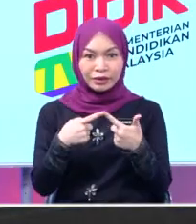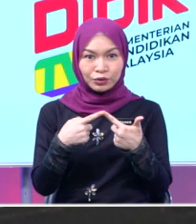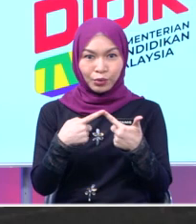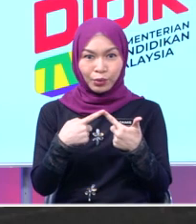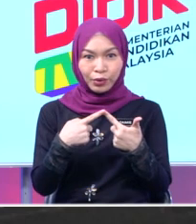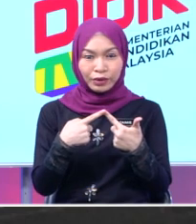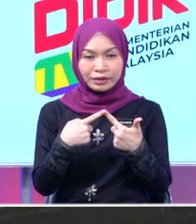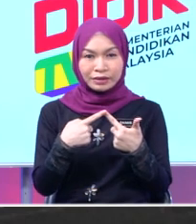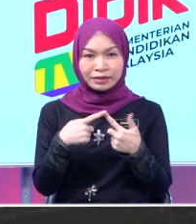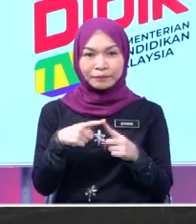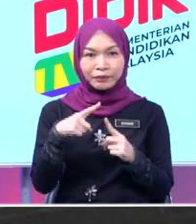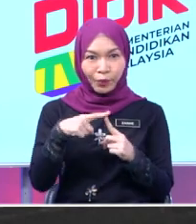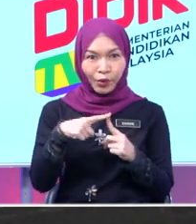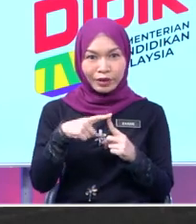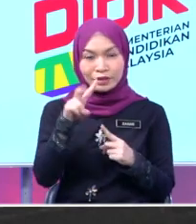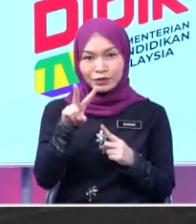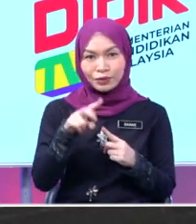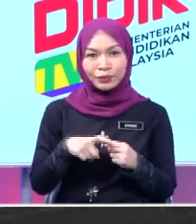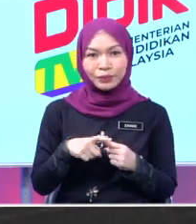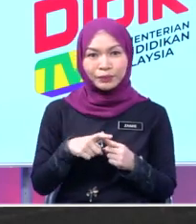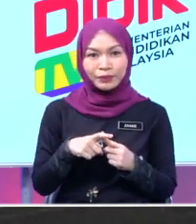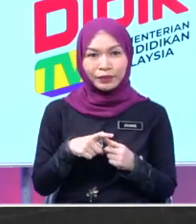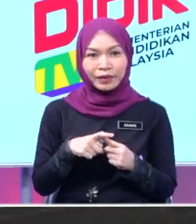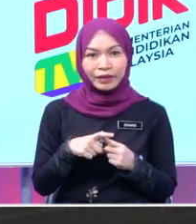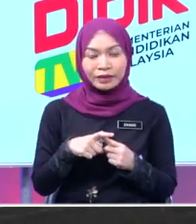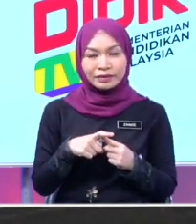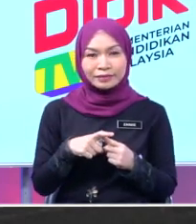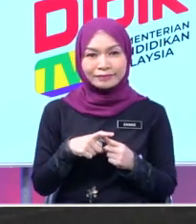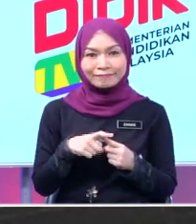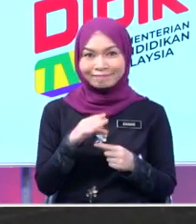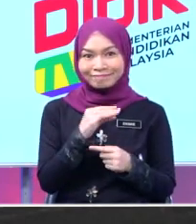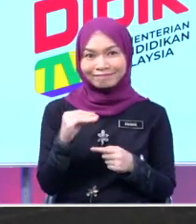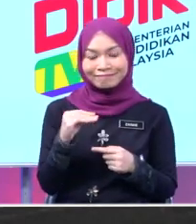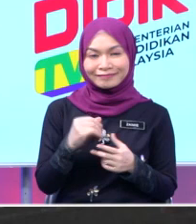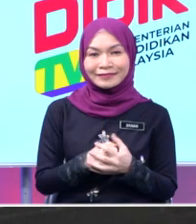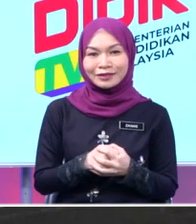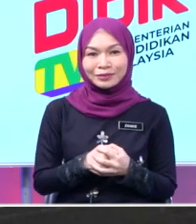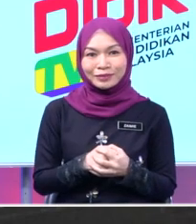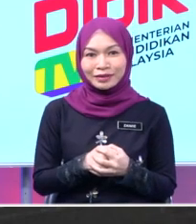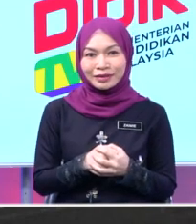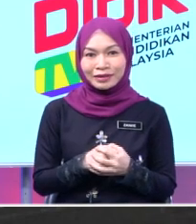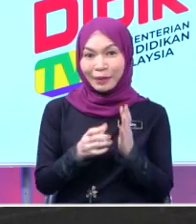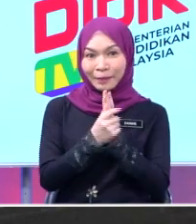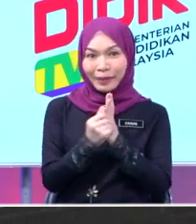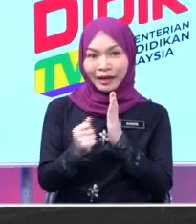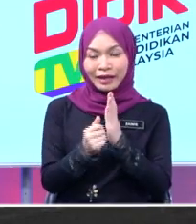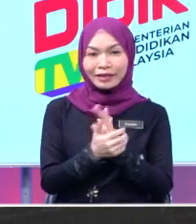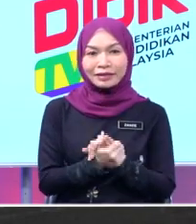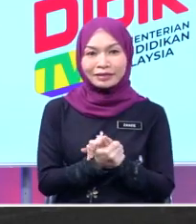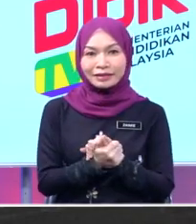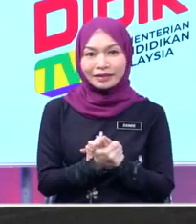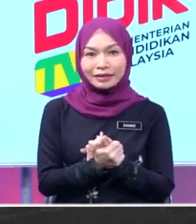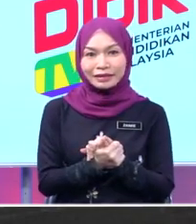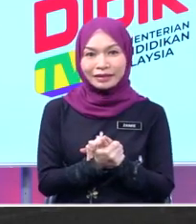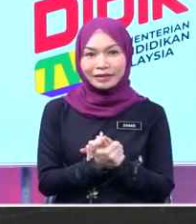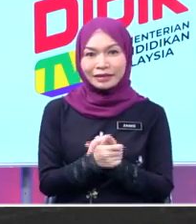the activities we're going to do later. And as the complementary skill, you are going to do some punctuation